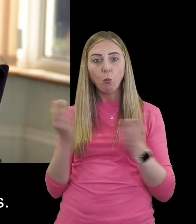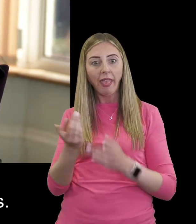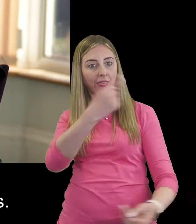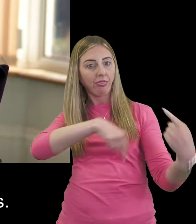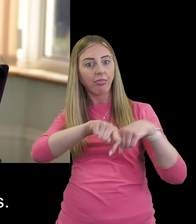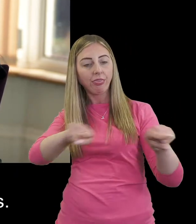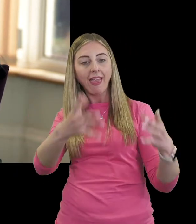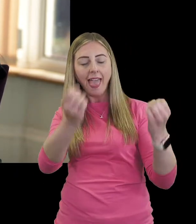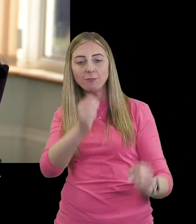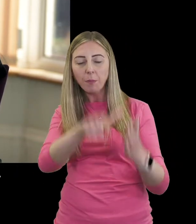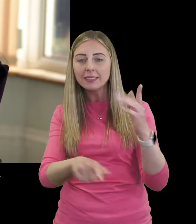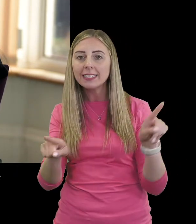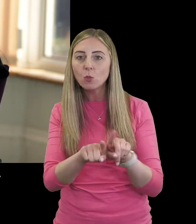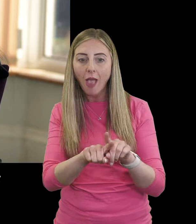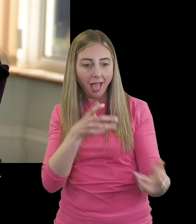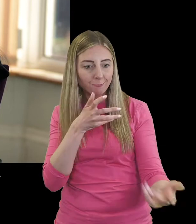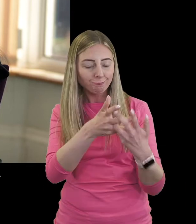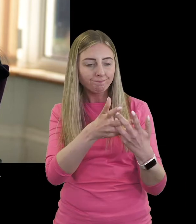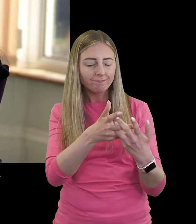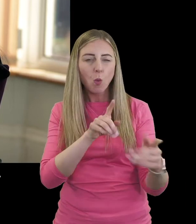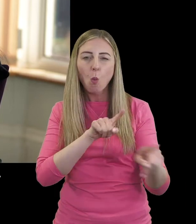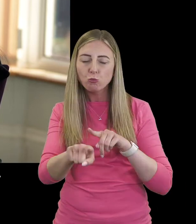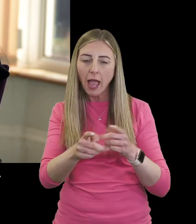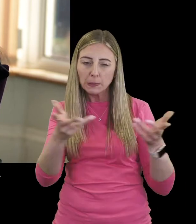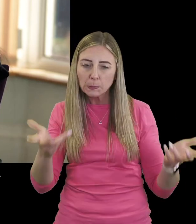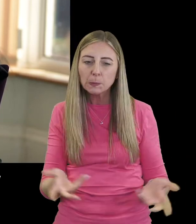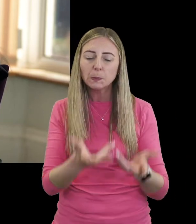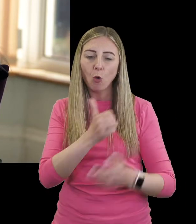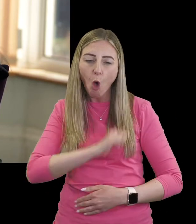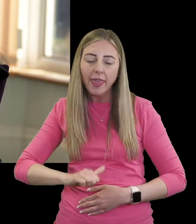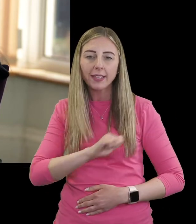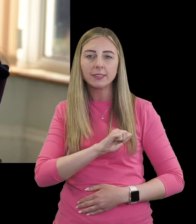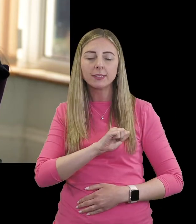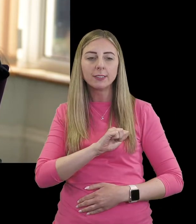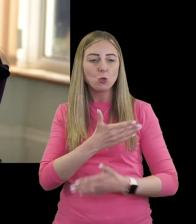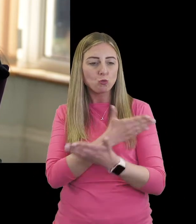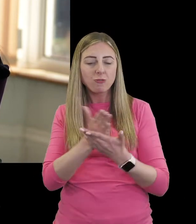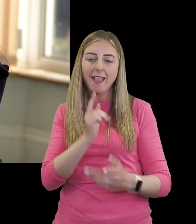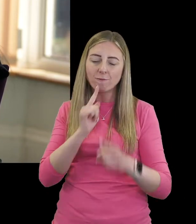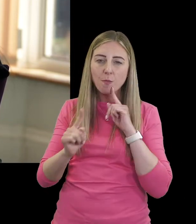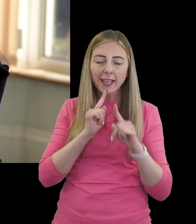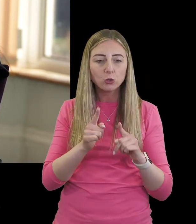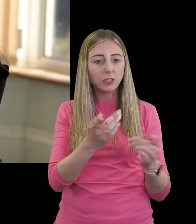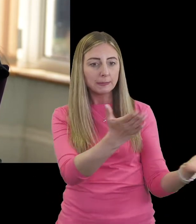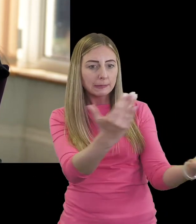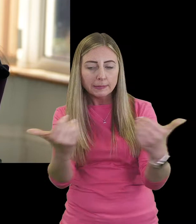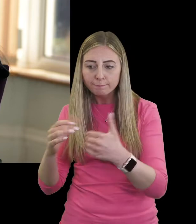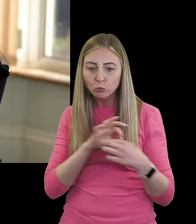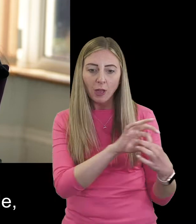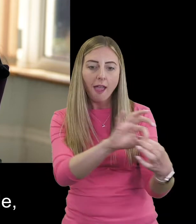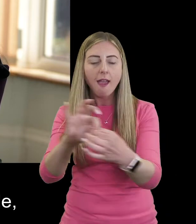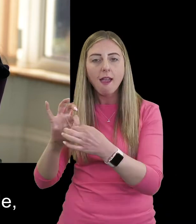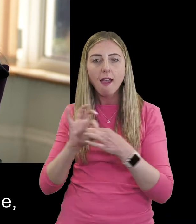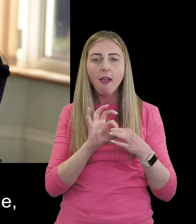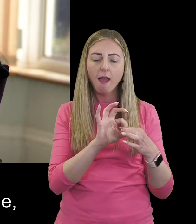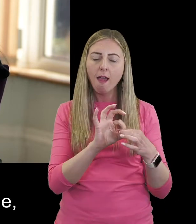have disabilities. And I've always encouraged honesty and sharing of information, the wanting to bring people together.